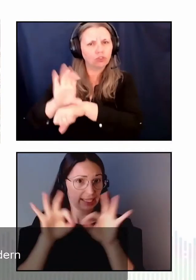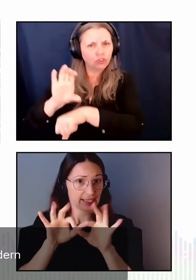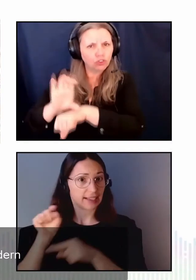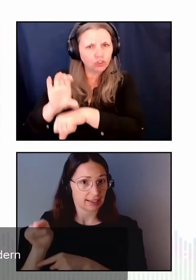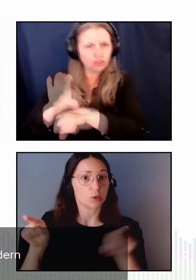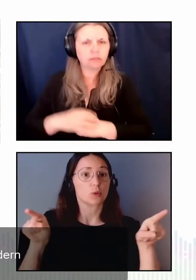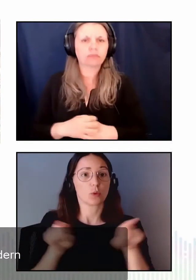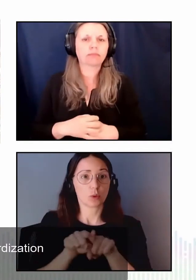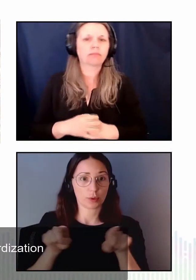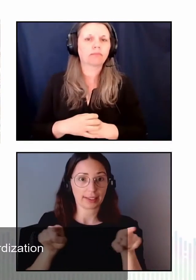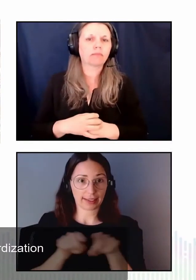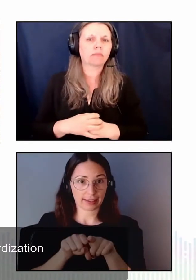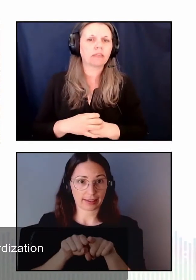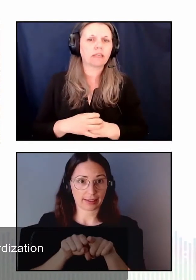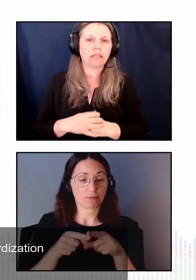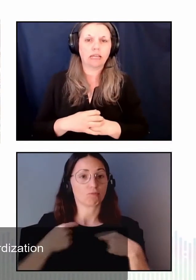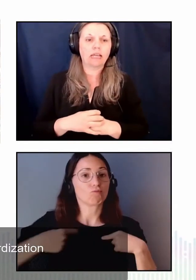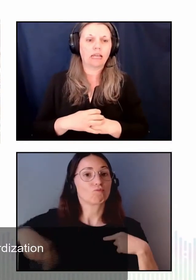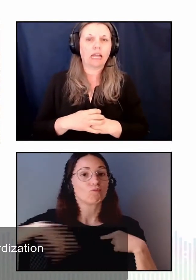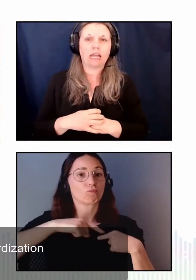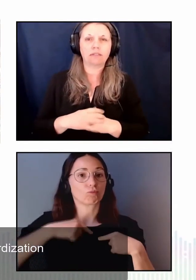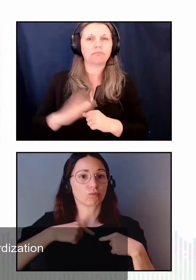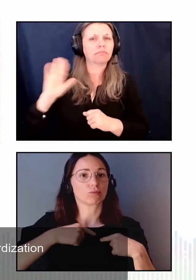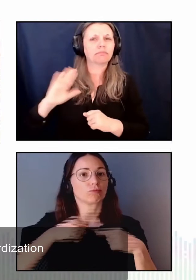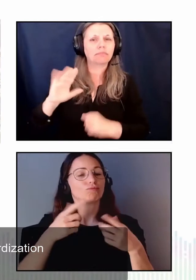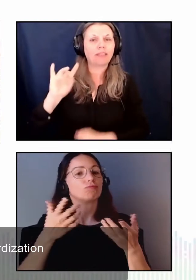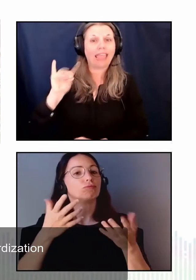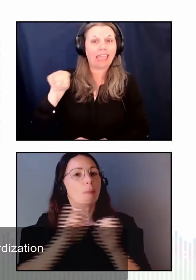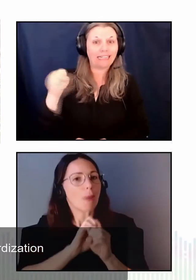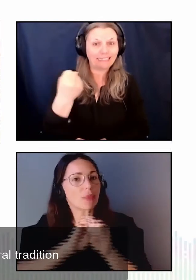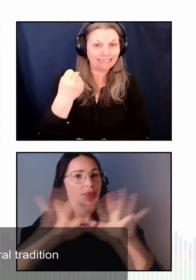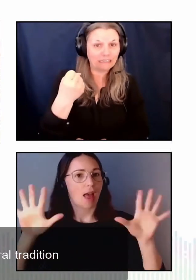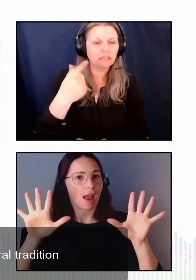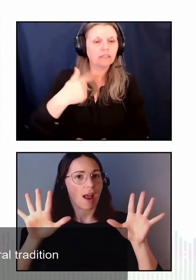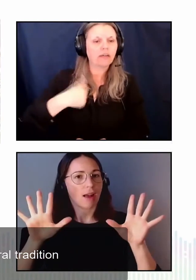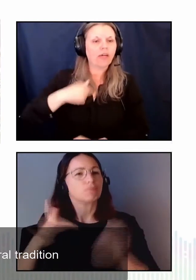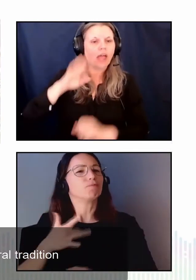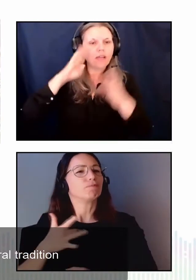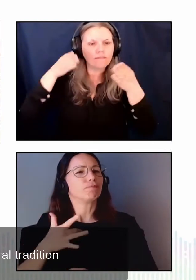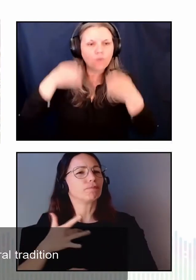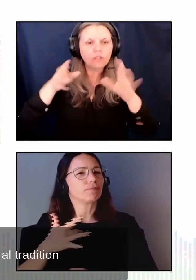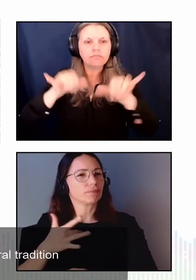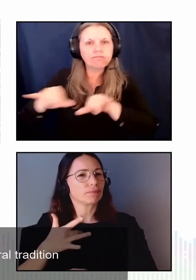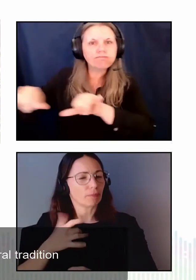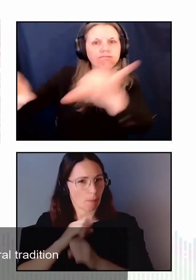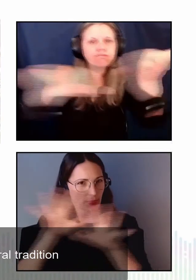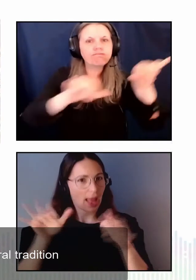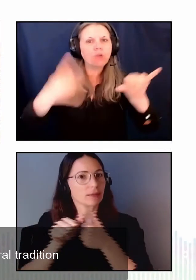believe in a modern sense. In the 80s, I worked on standardization process for an orthography for our language,